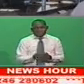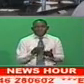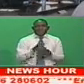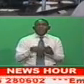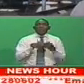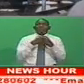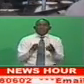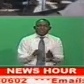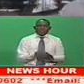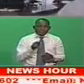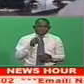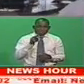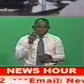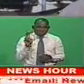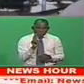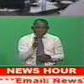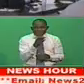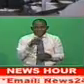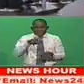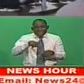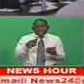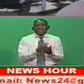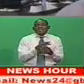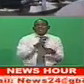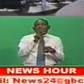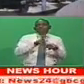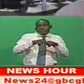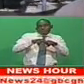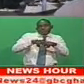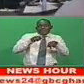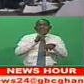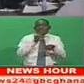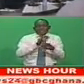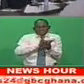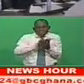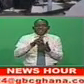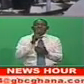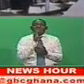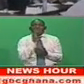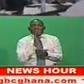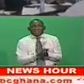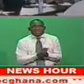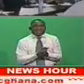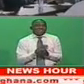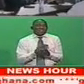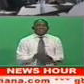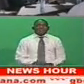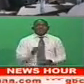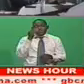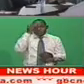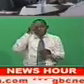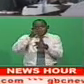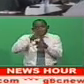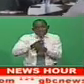importing chlorine gas, but you will use your money to extract some salt, produce some salt locally, and so your money will stay in the